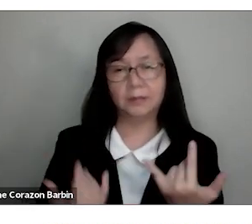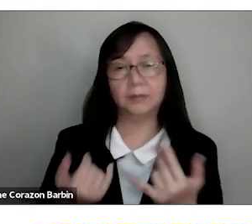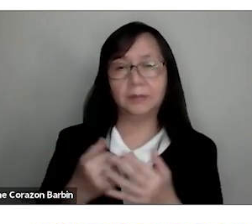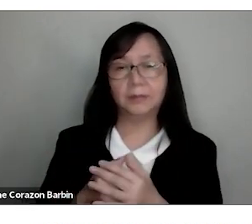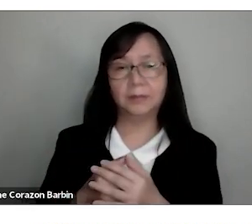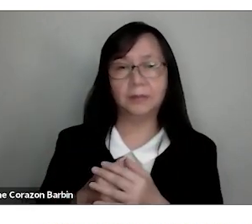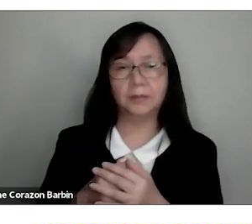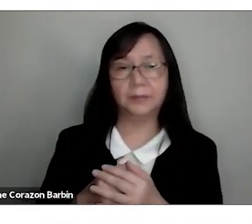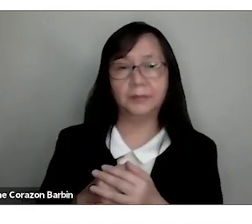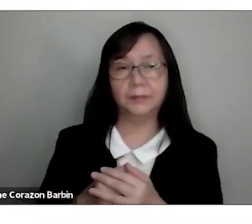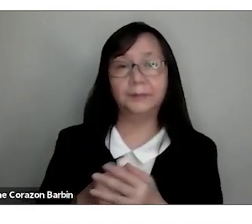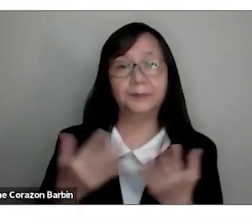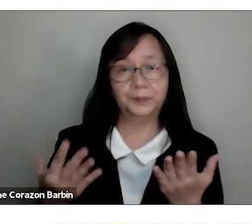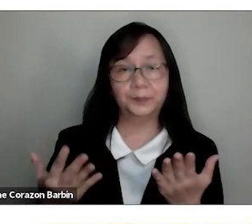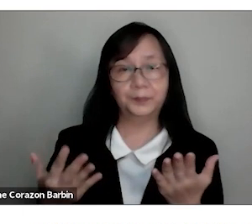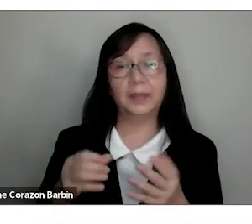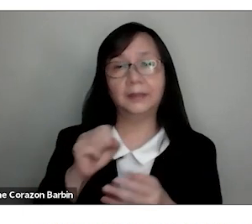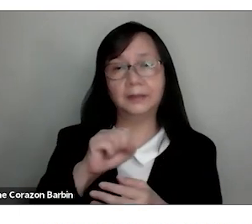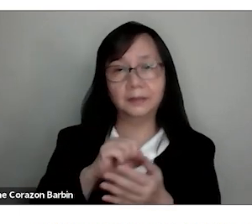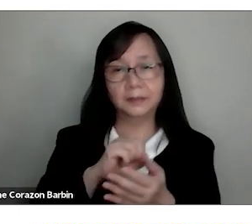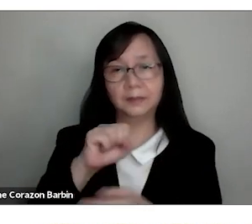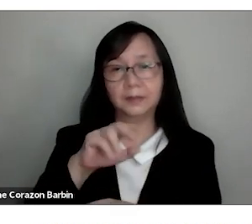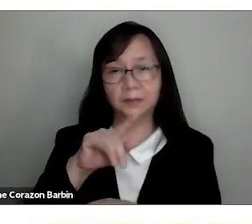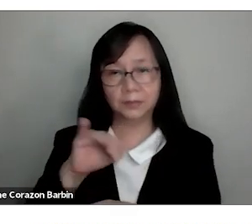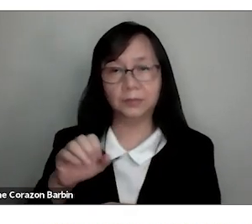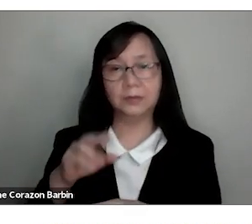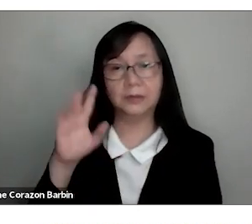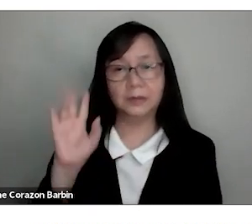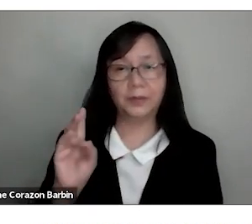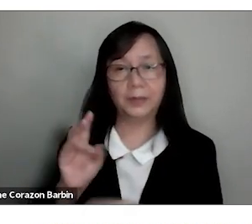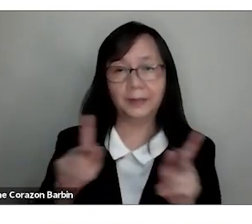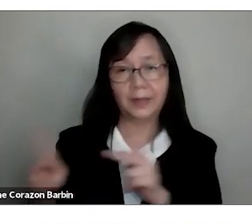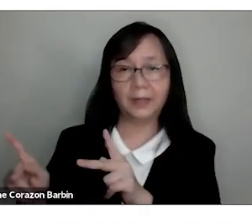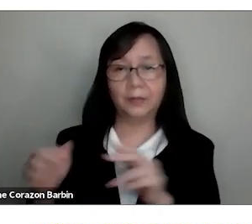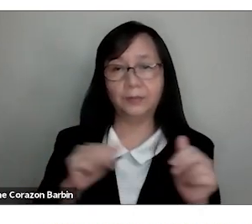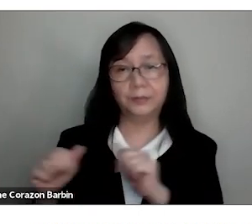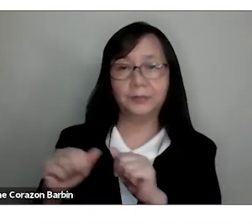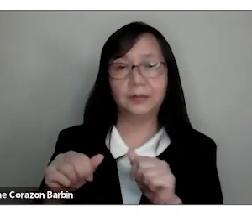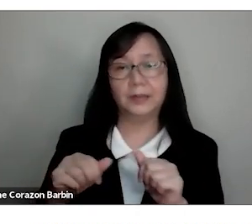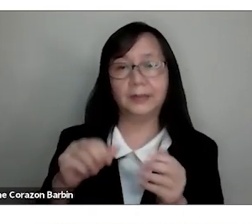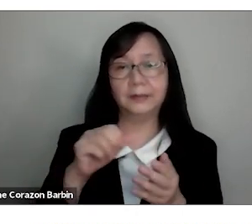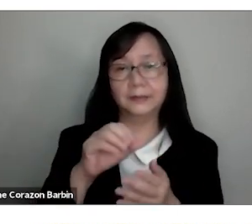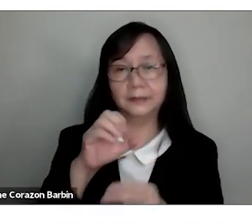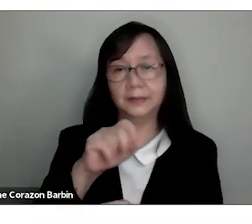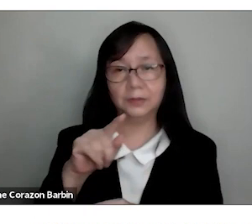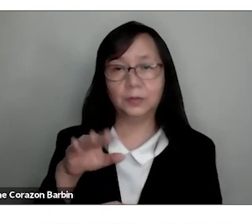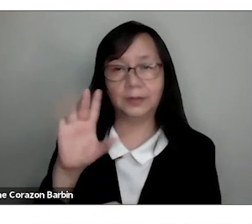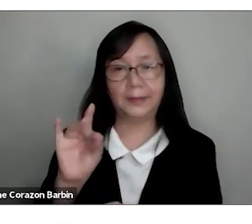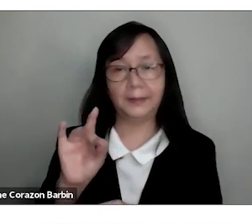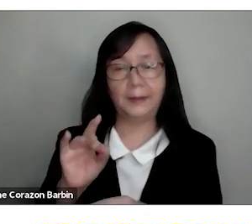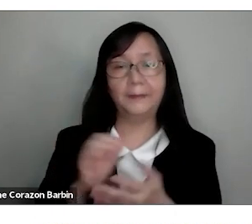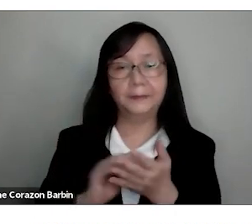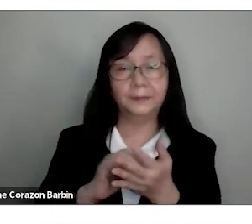COEA, such as Section 7, the Plan of Action, and Section 8, Implementation of the